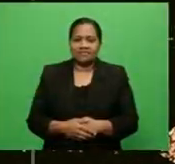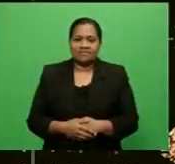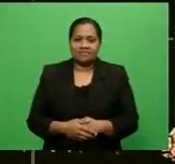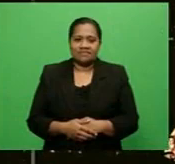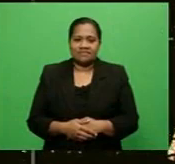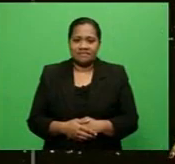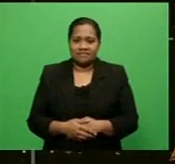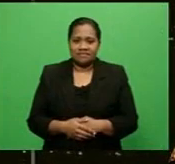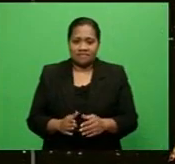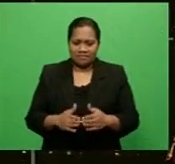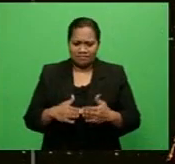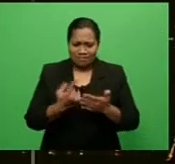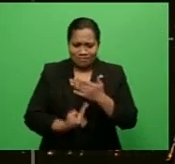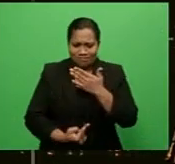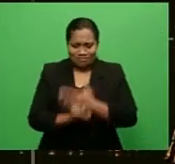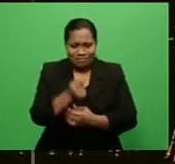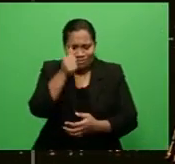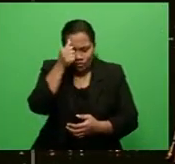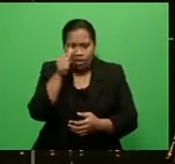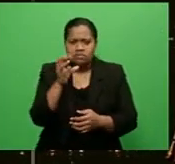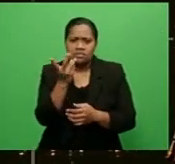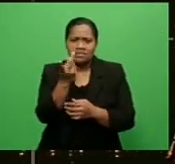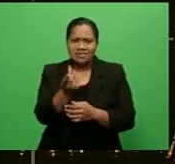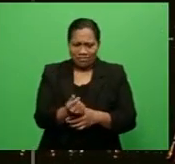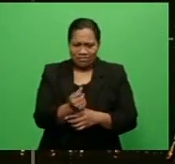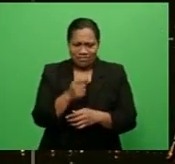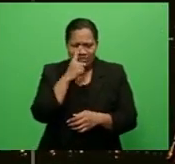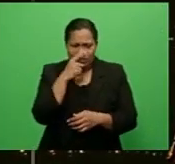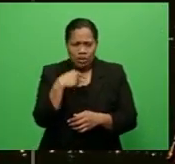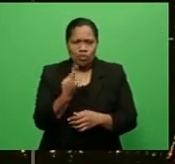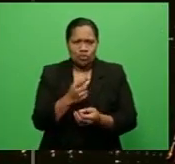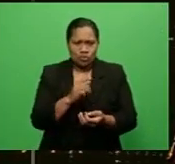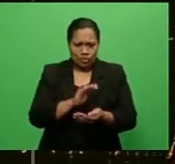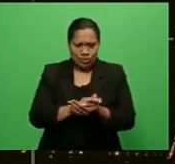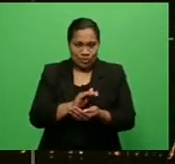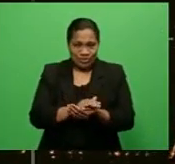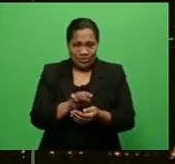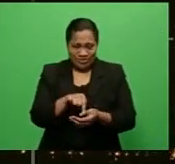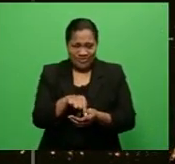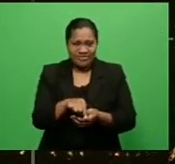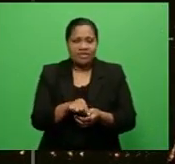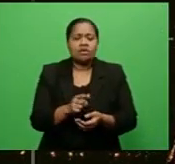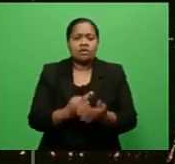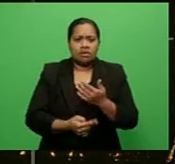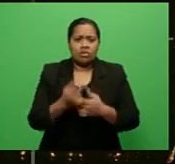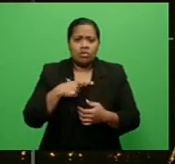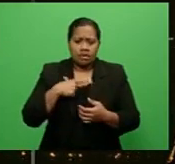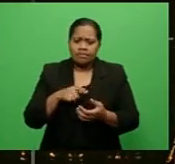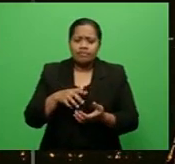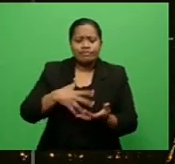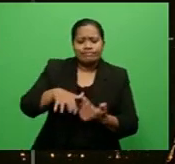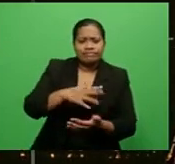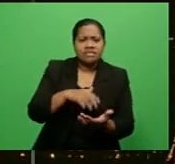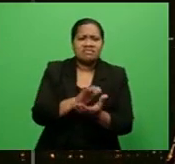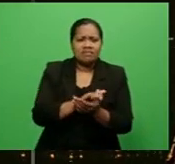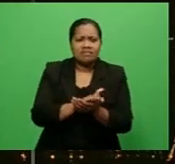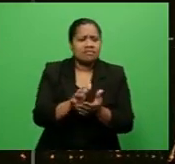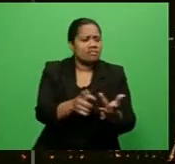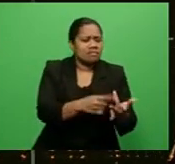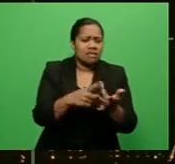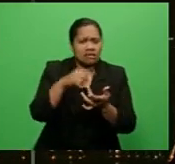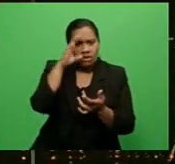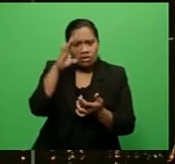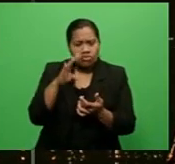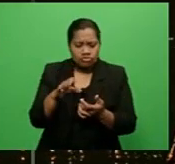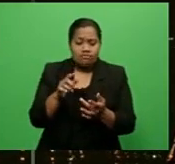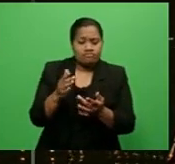It has come to light that some kava dealers in Fiji are not being honest as they are mixing kava from other countries in their products before